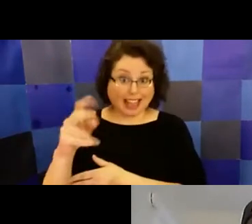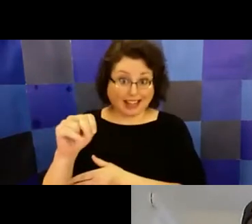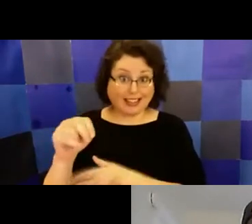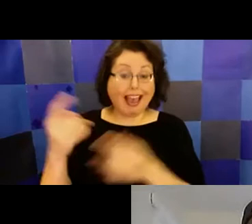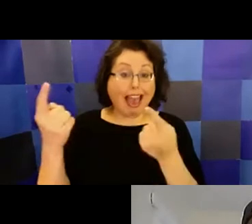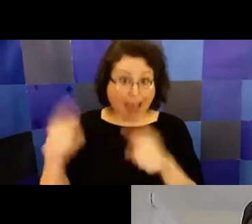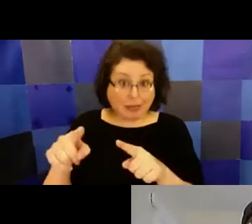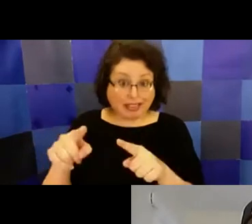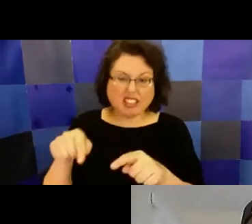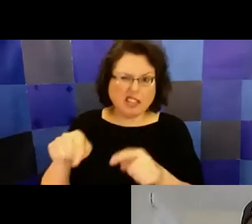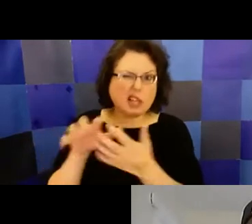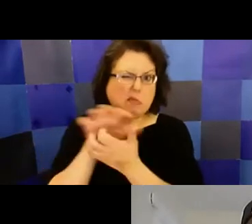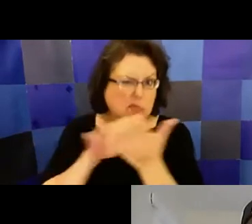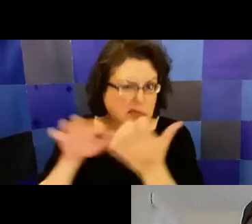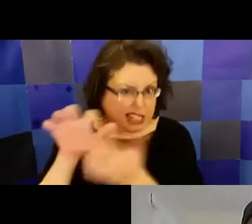mixed results, right?